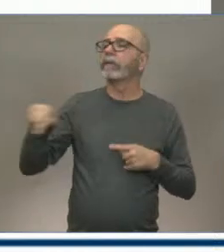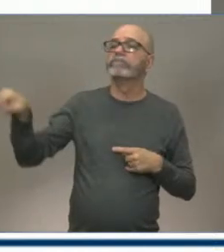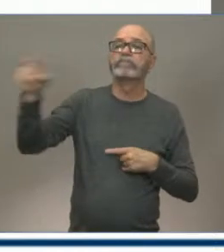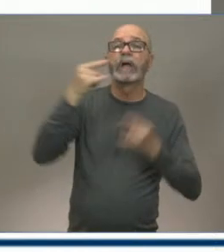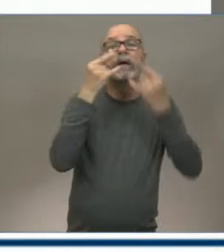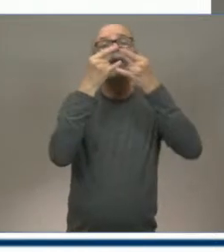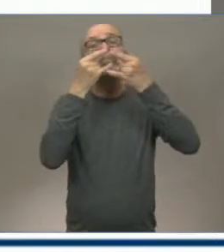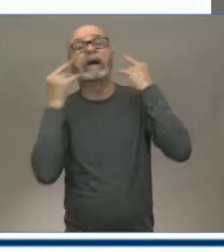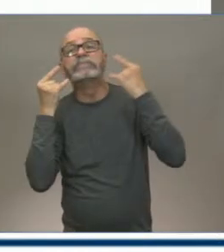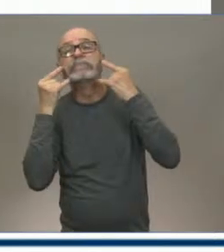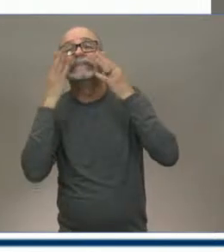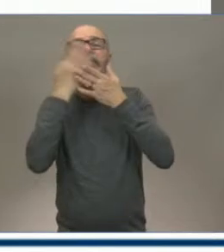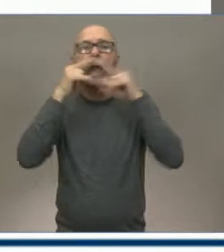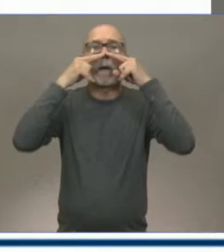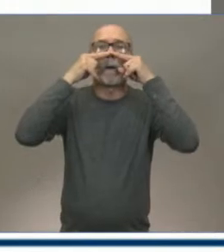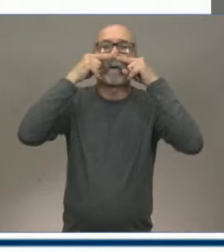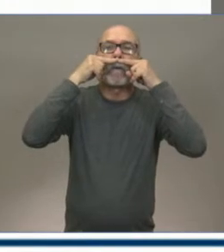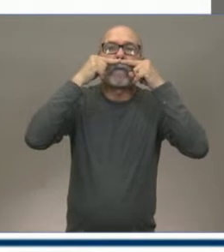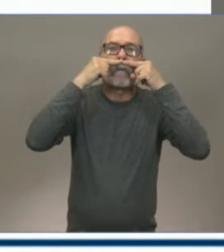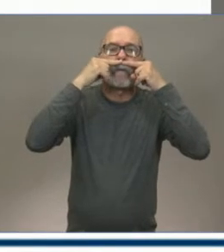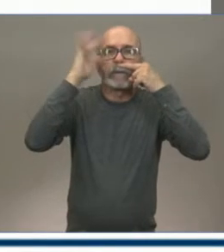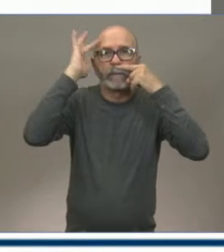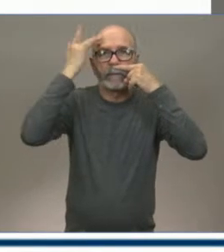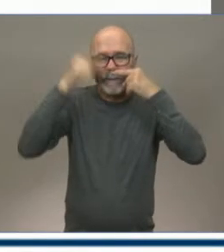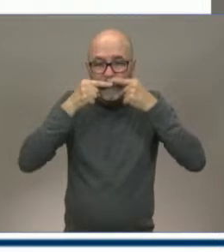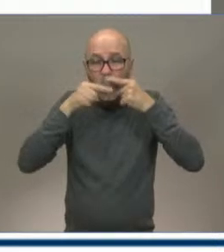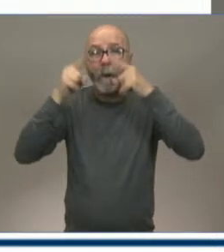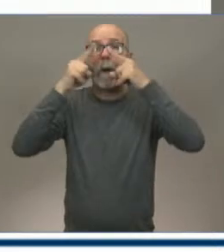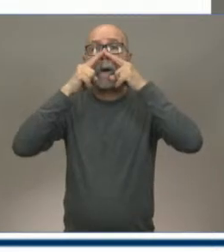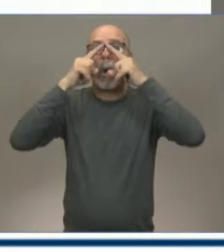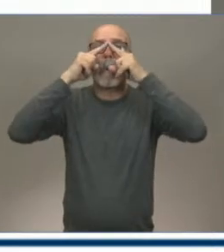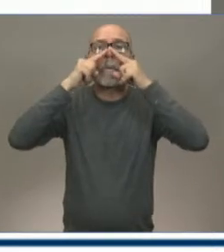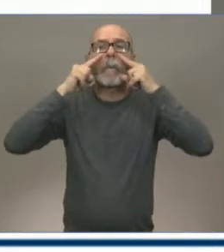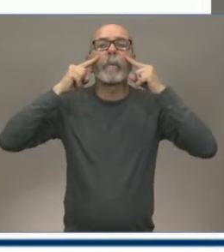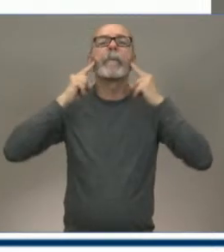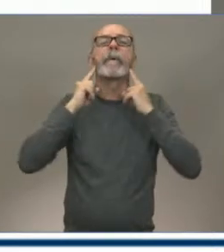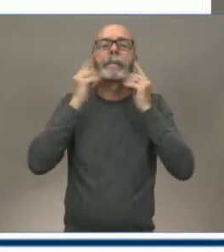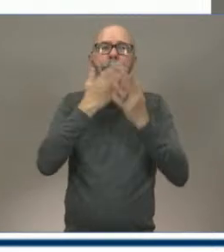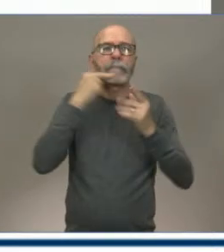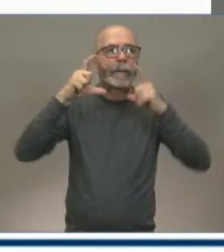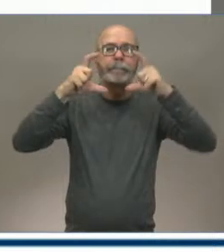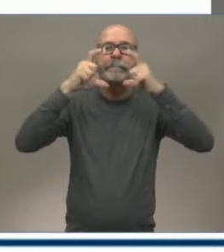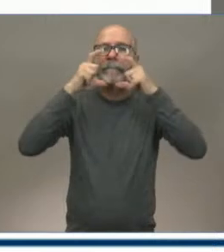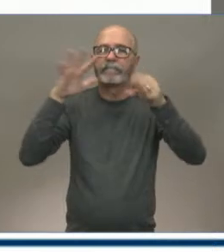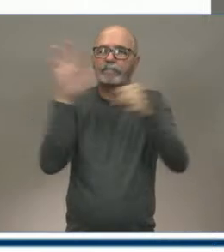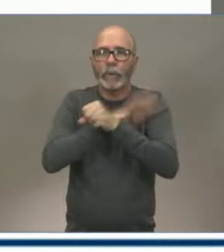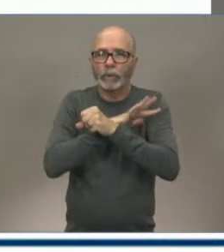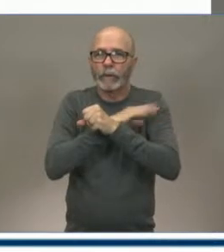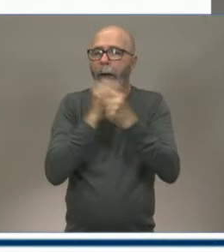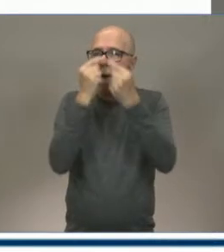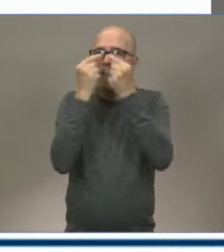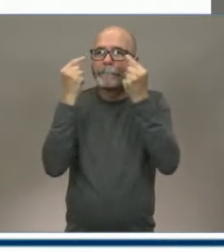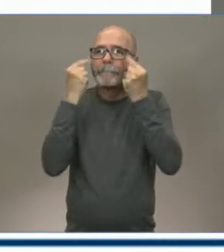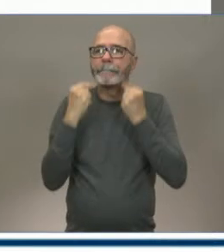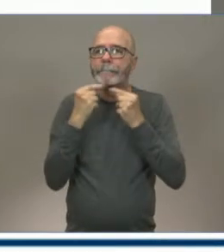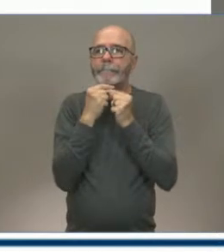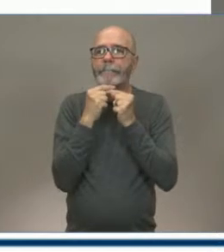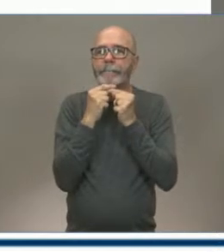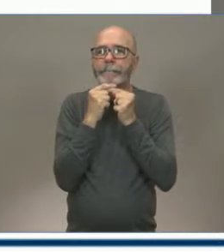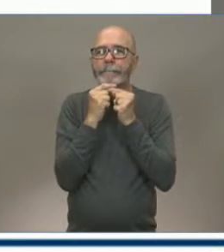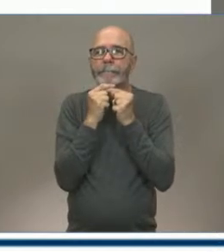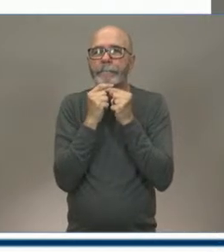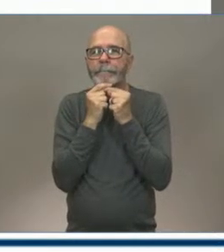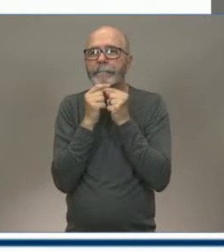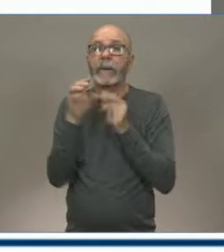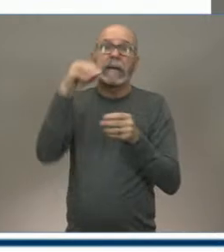and the mouth, not just the mouth. We also recommend wearing a mask at any time, whether it's indoors or outdoors, that you're